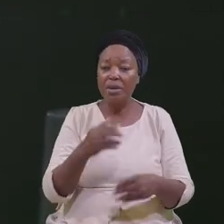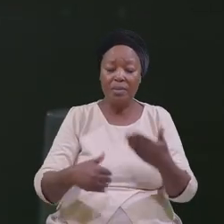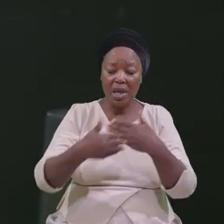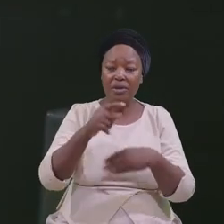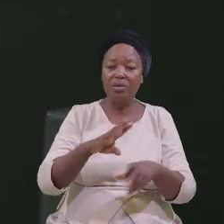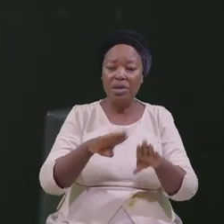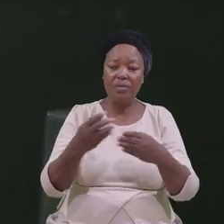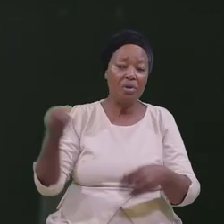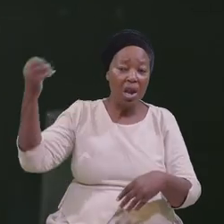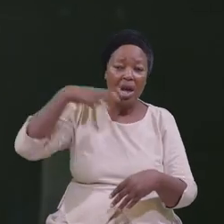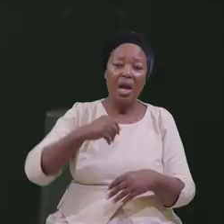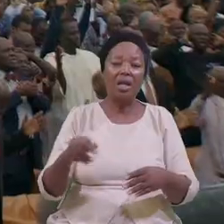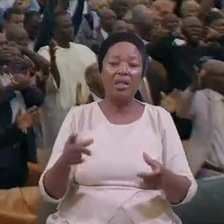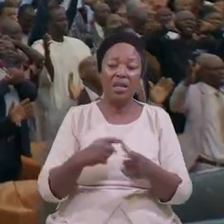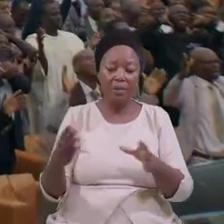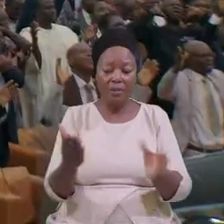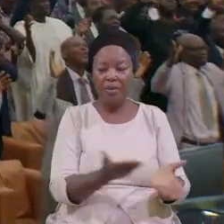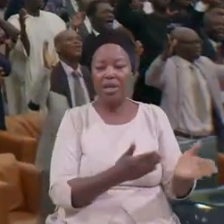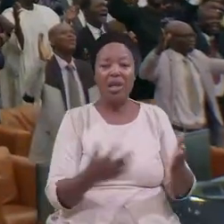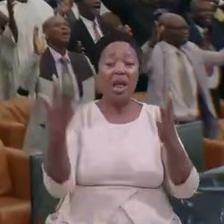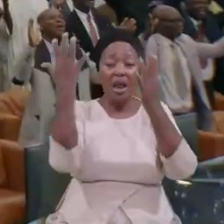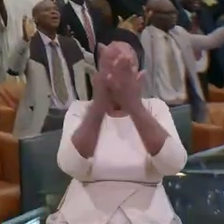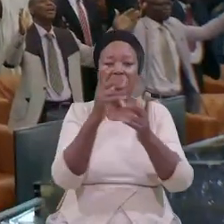bringing darkness unto them.